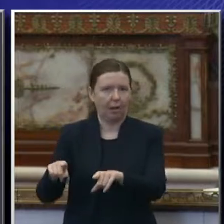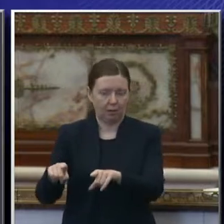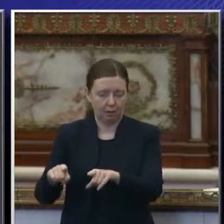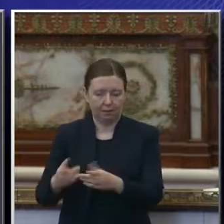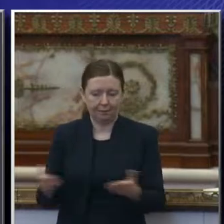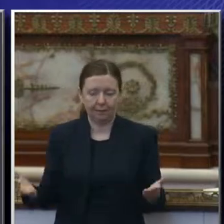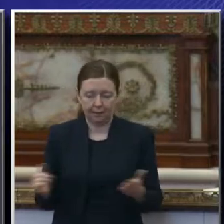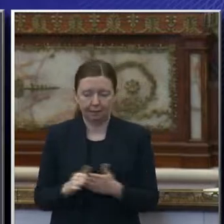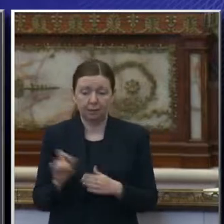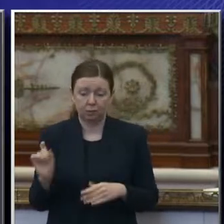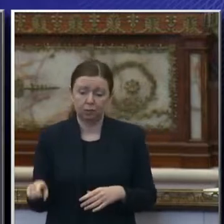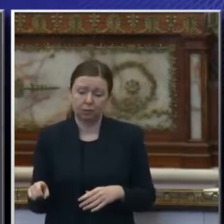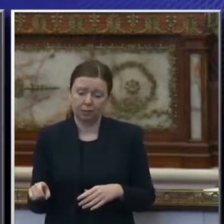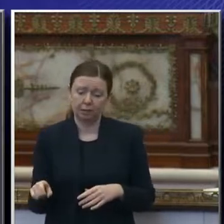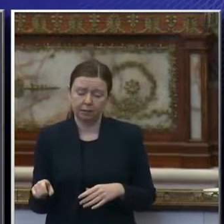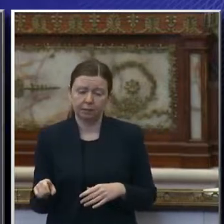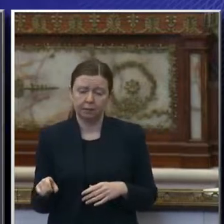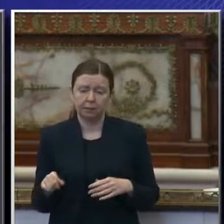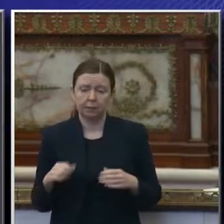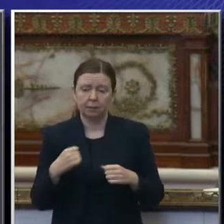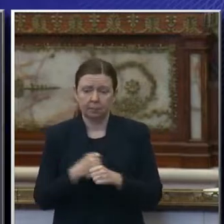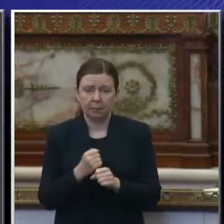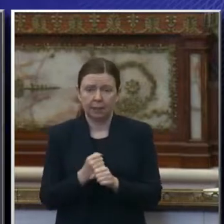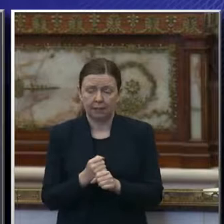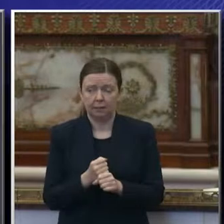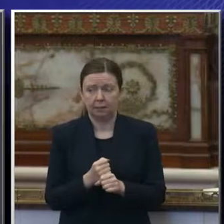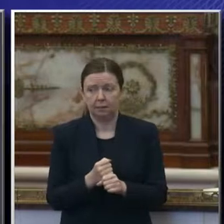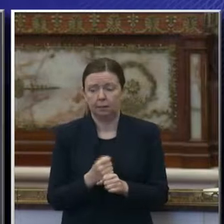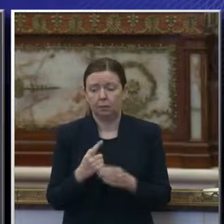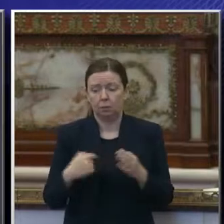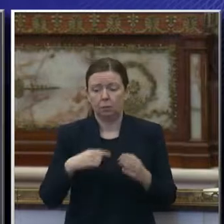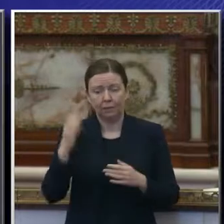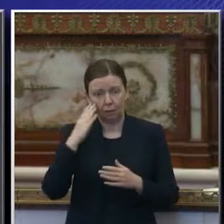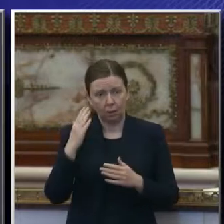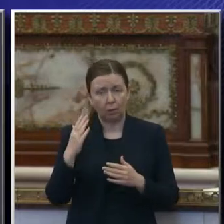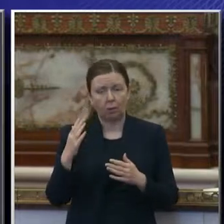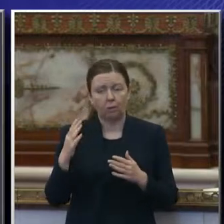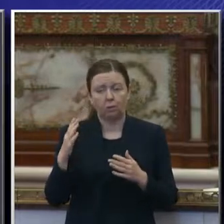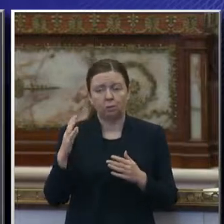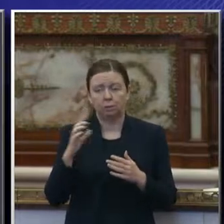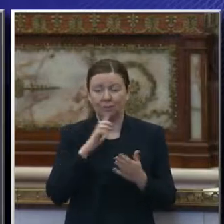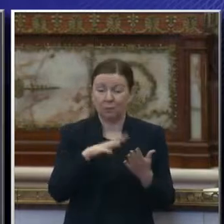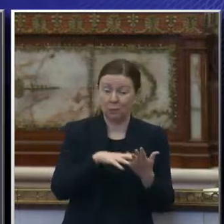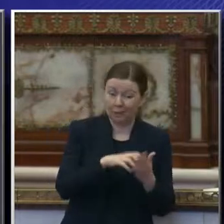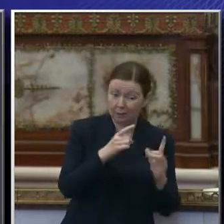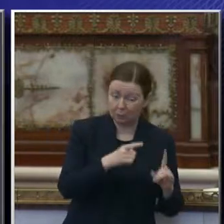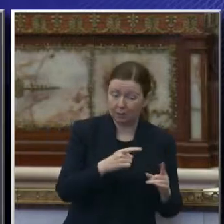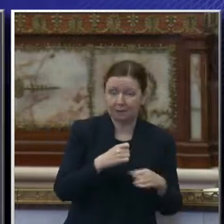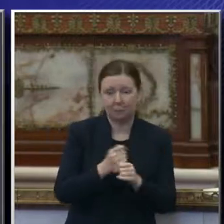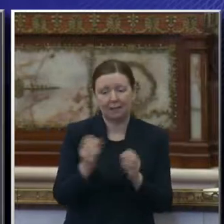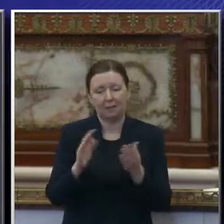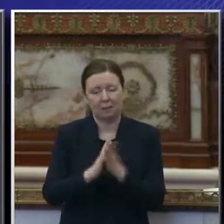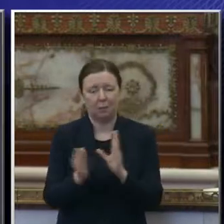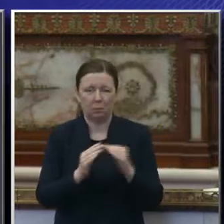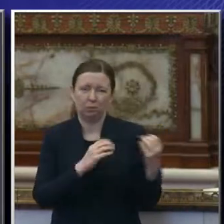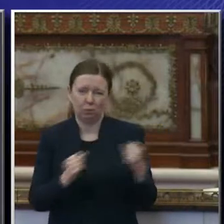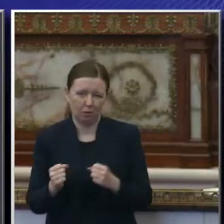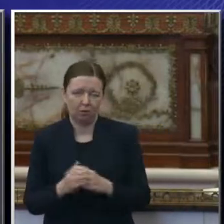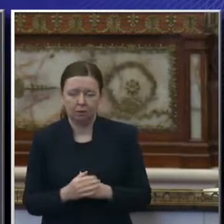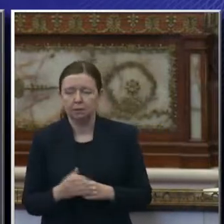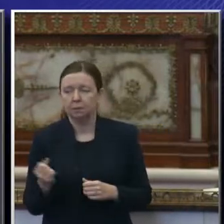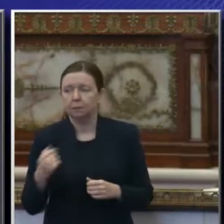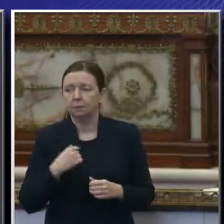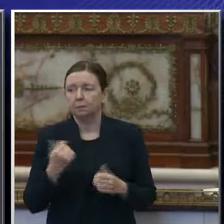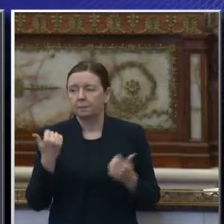thing that should strengthen what we know to be very weak points in many of our incentive programs. So